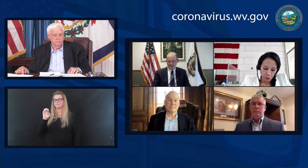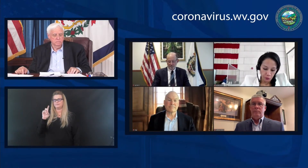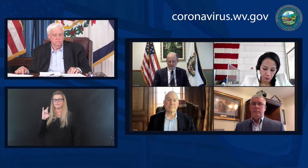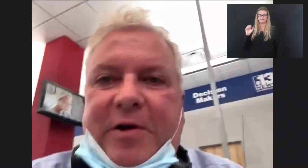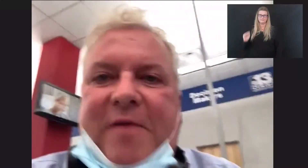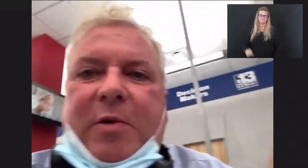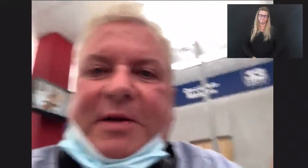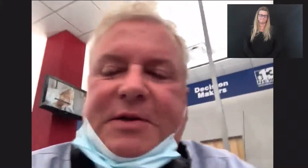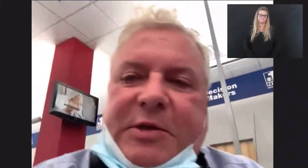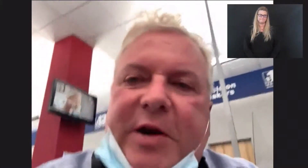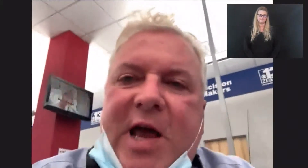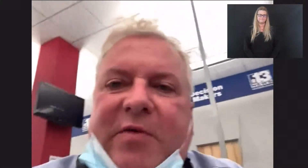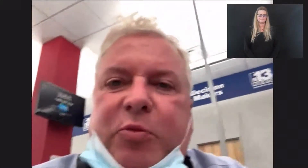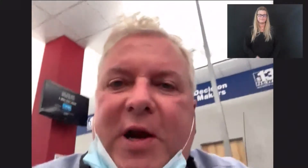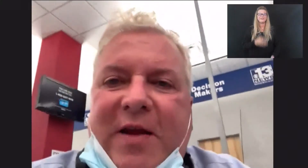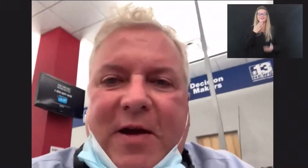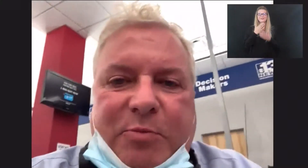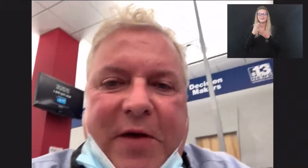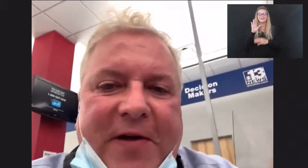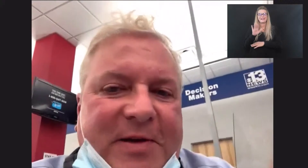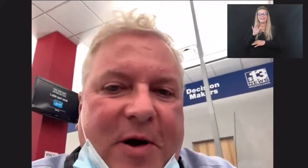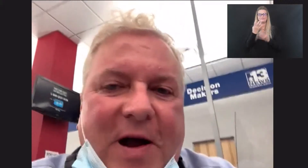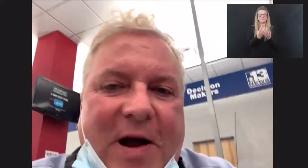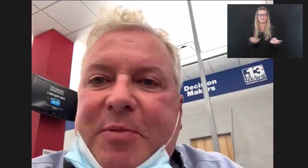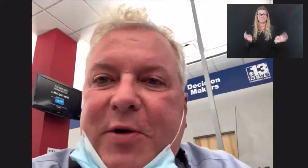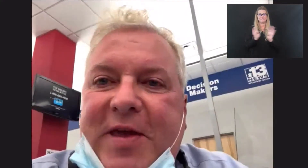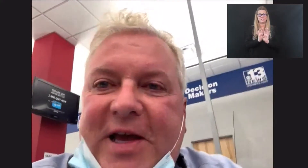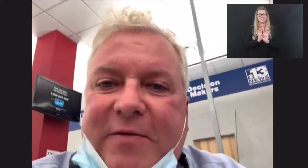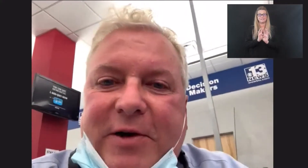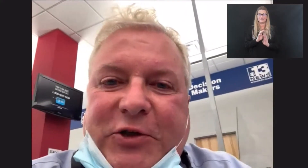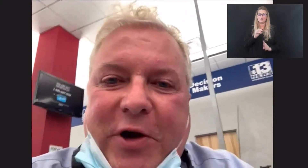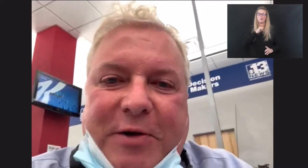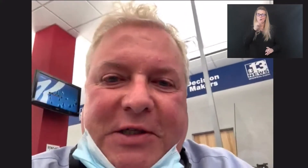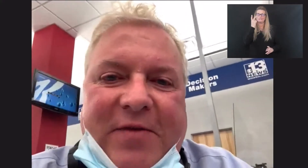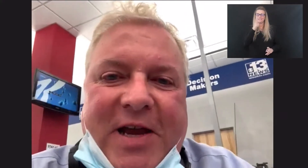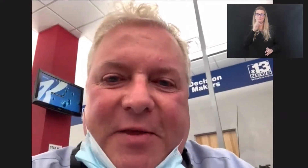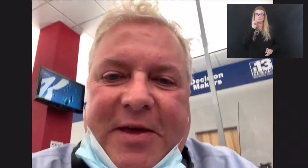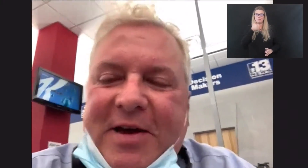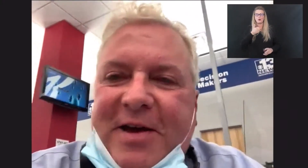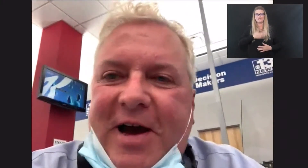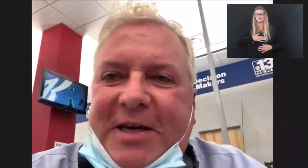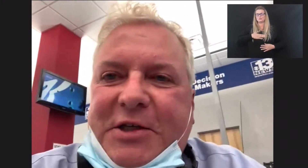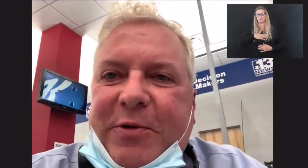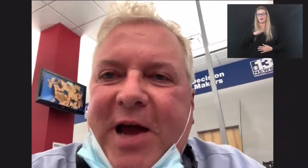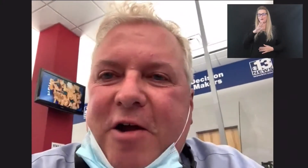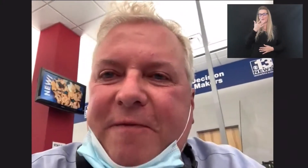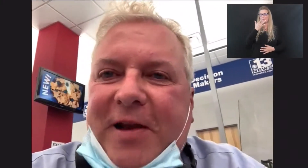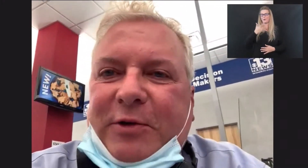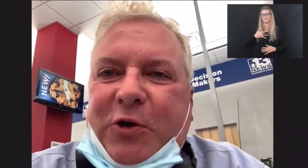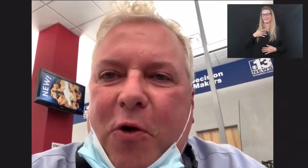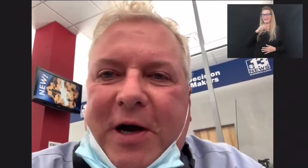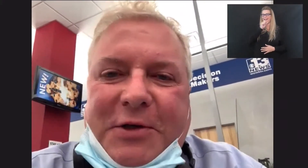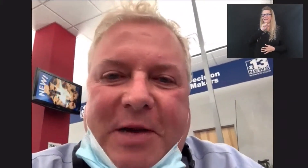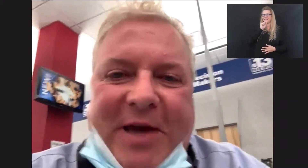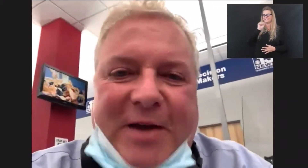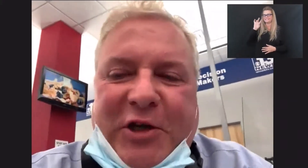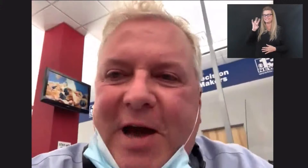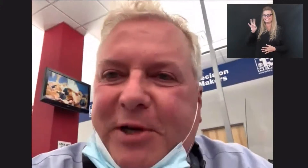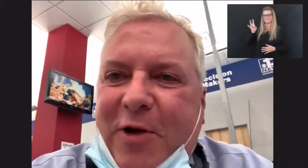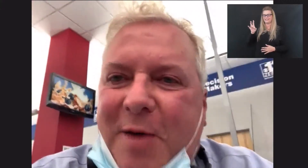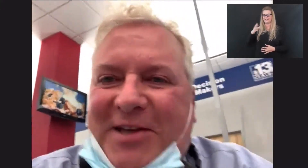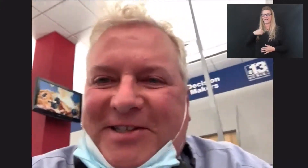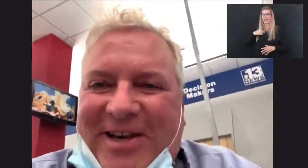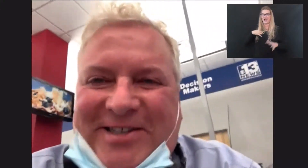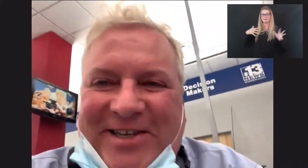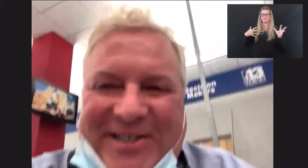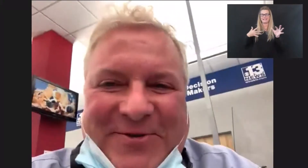Good afternoon, Governor, and everyone. And since we don't have a briefing tomorrow, happy birthday, Governor. Enjoy your 70th. I guess you and I are fellow Taurus. I'm catching